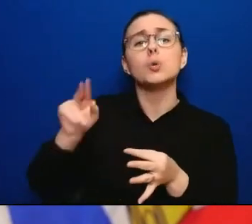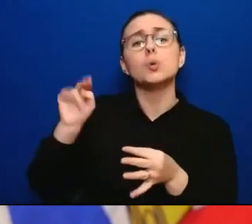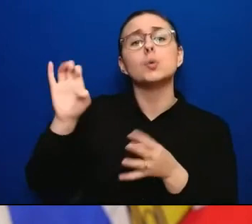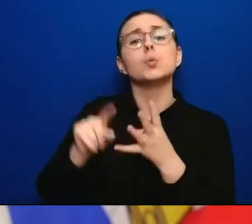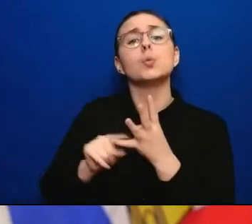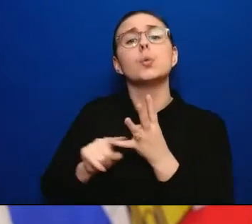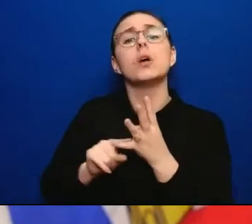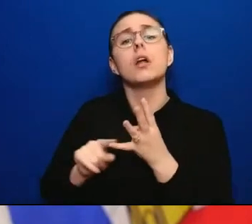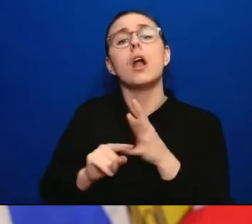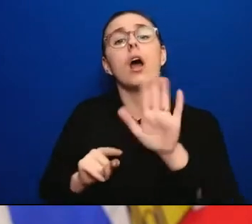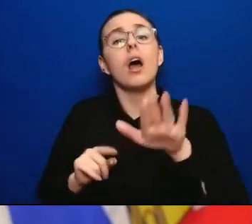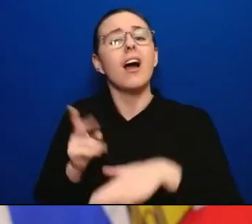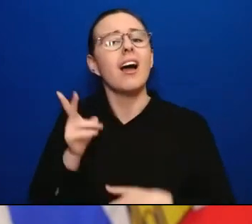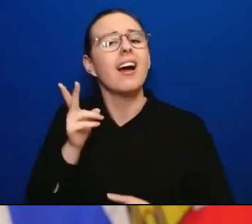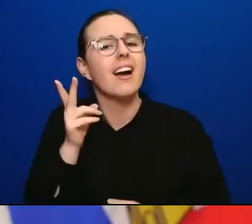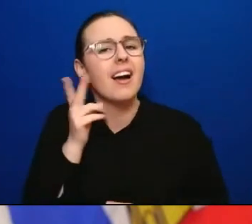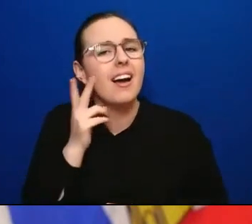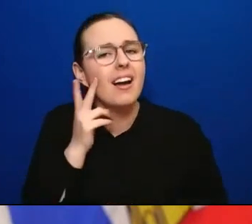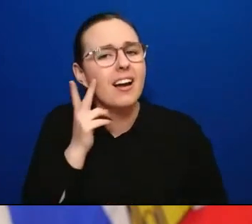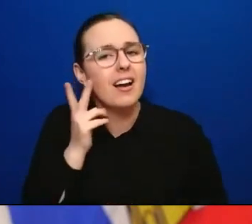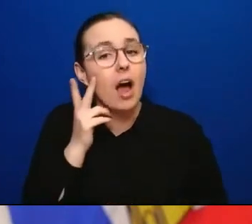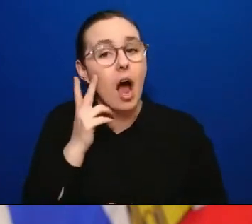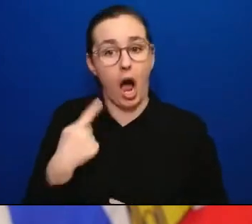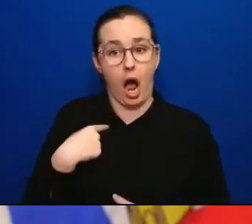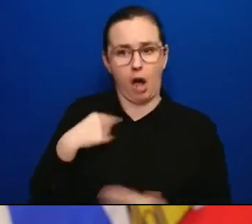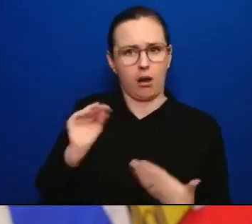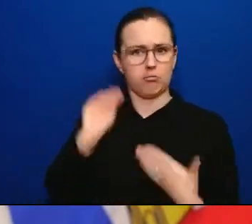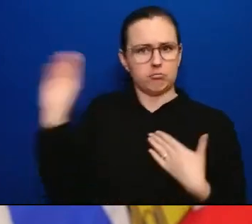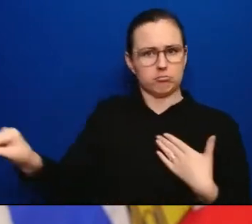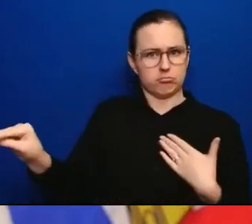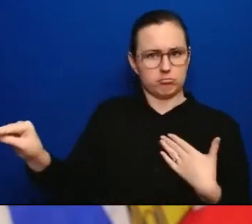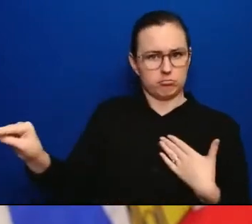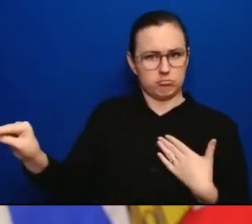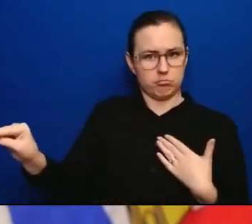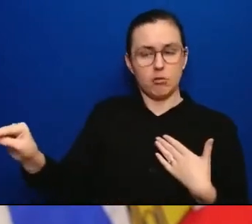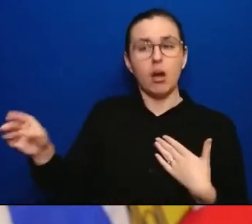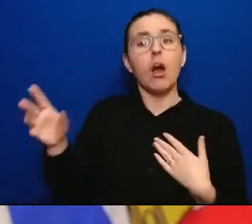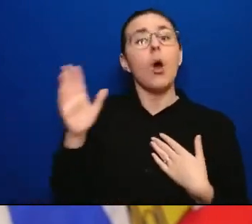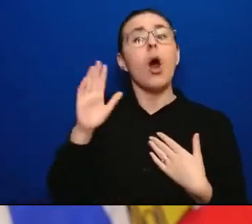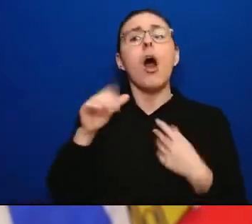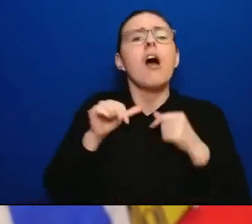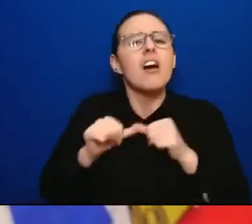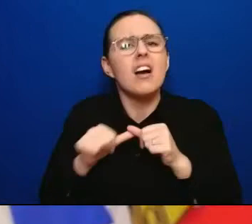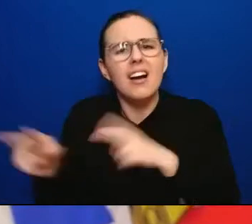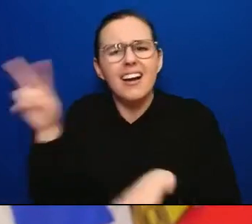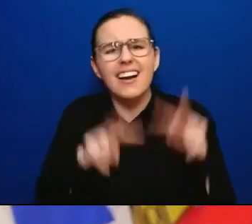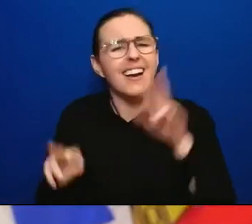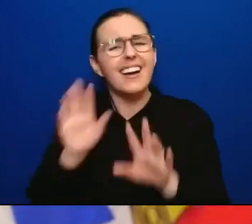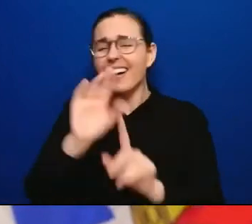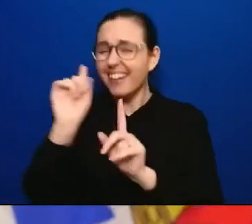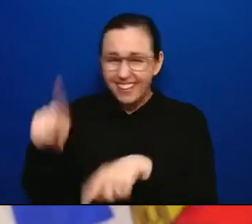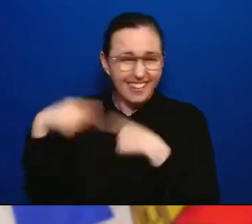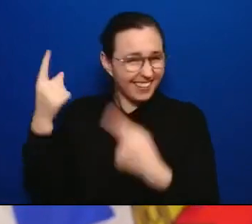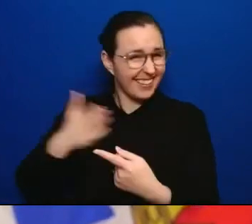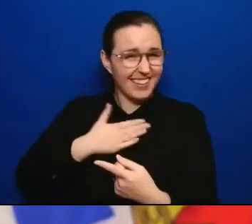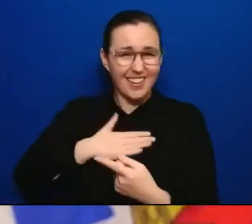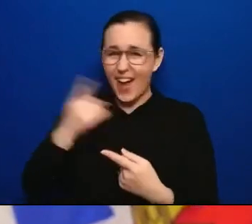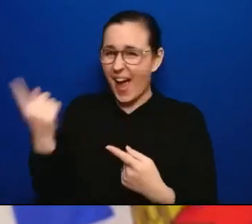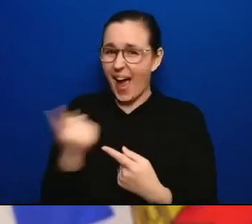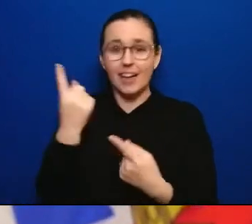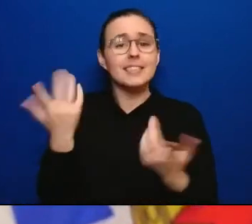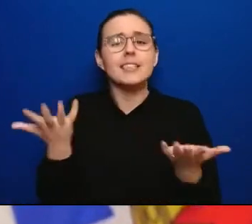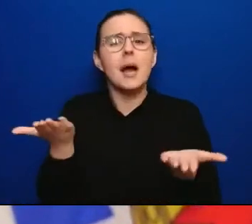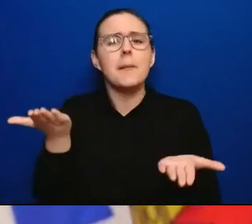most useful and when we can reach that point of balancing, which has been our intent the entire